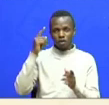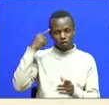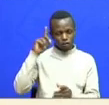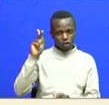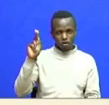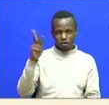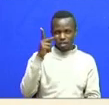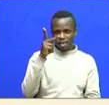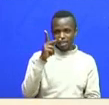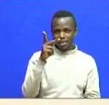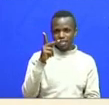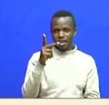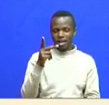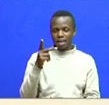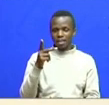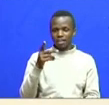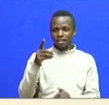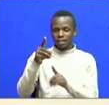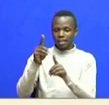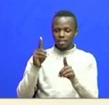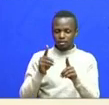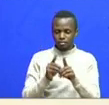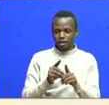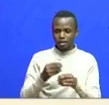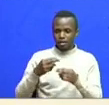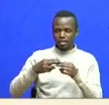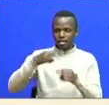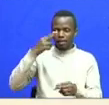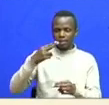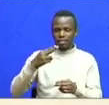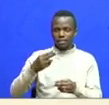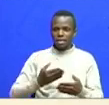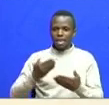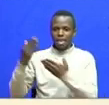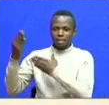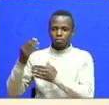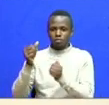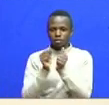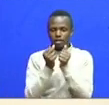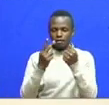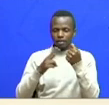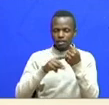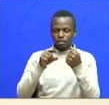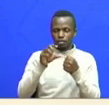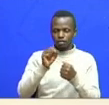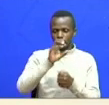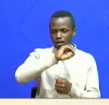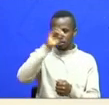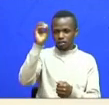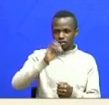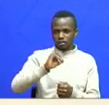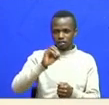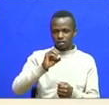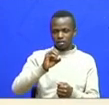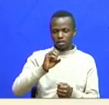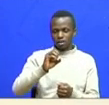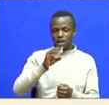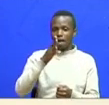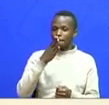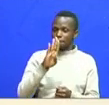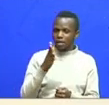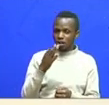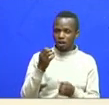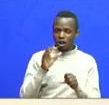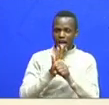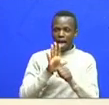where despite her exports increasing by 17.5% at a value of 873 billion, the